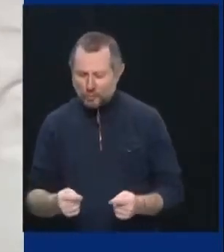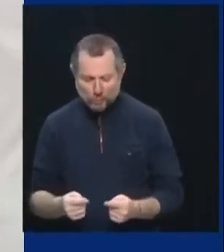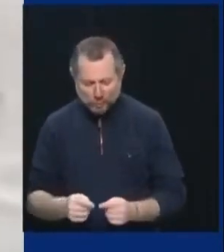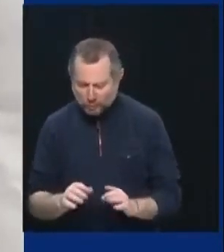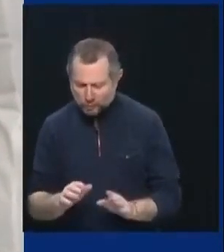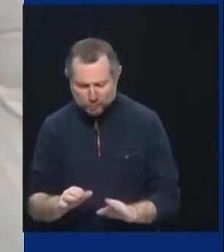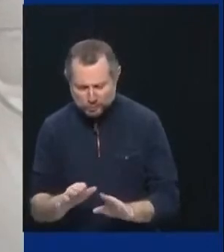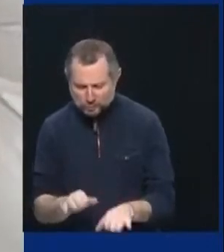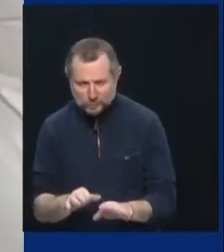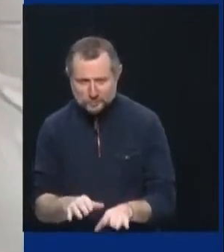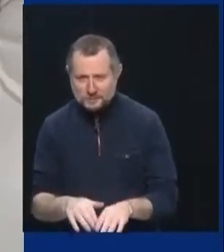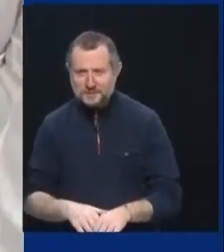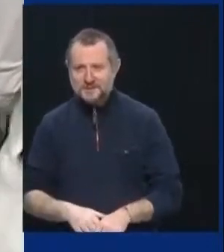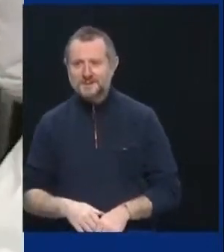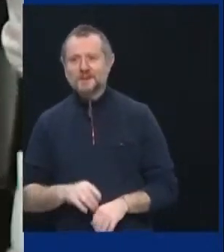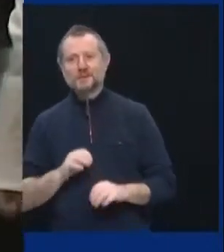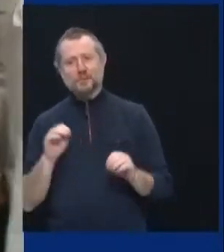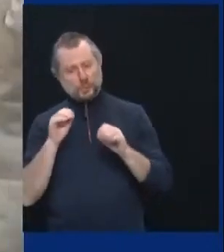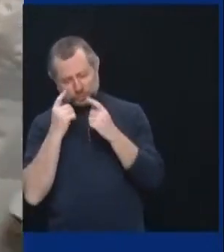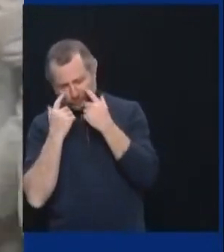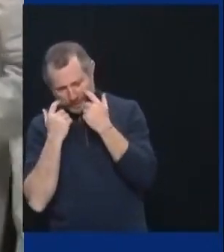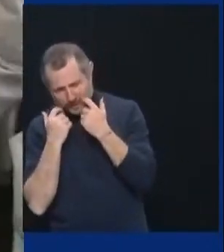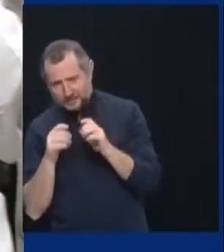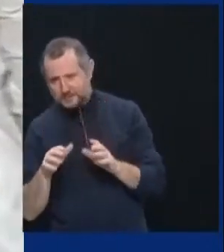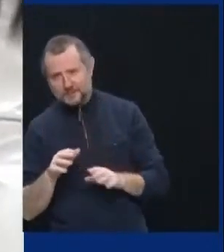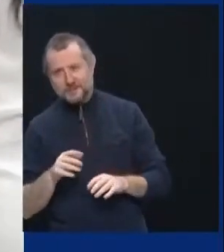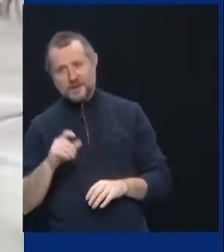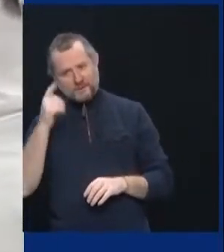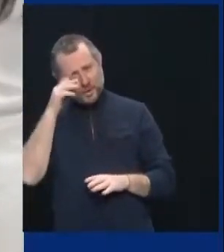Governor, don't cry on us now. Don't cry.